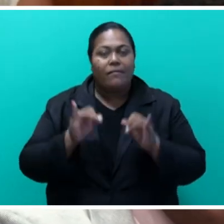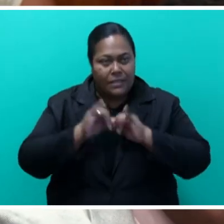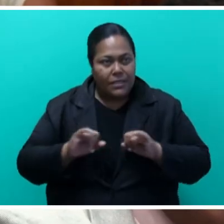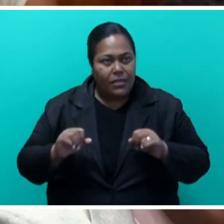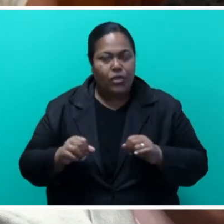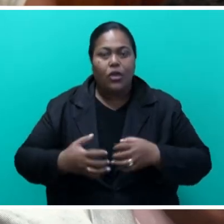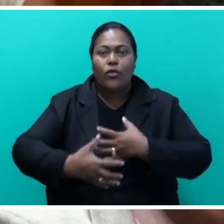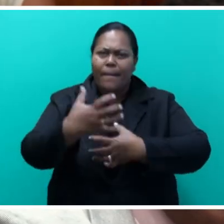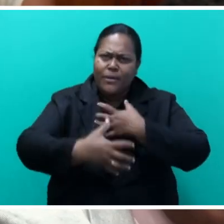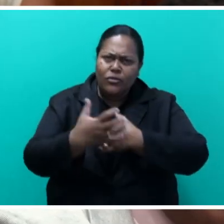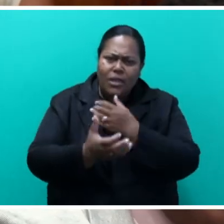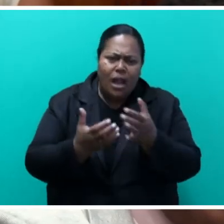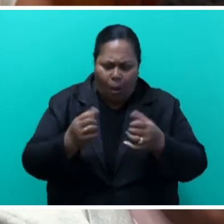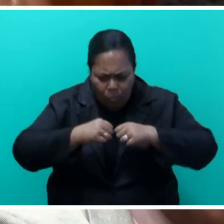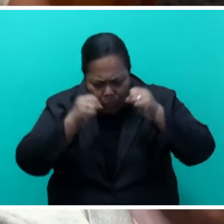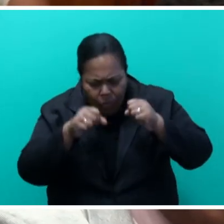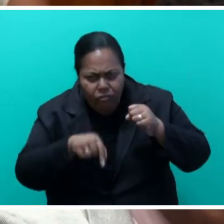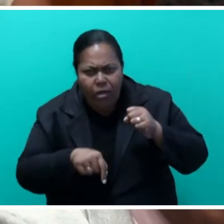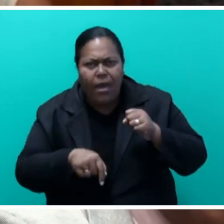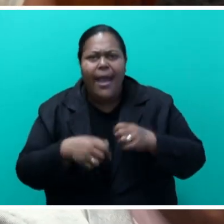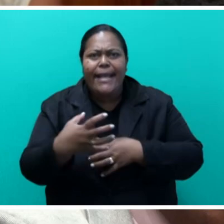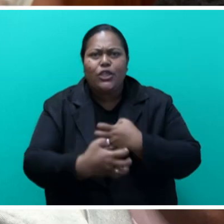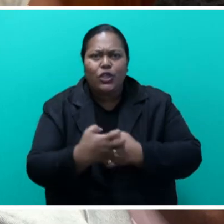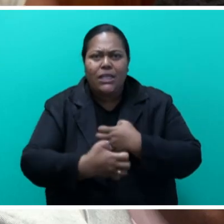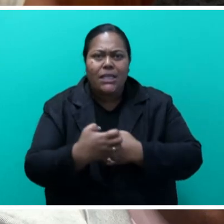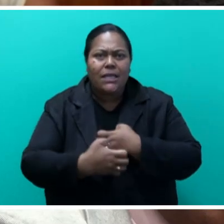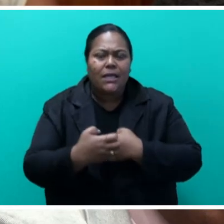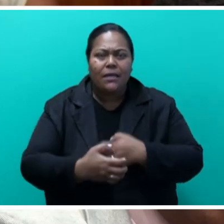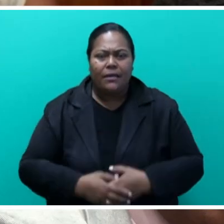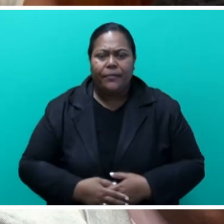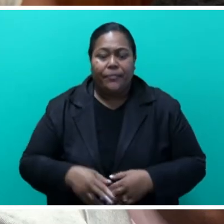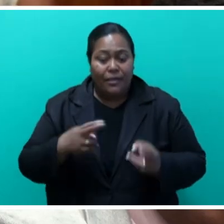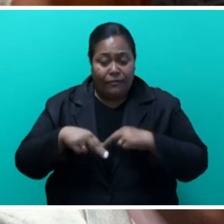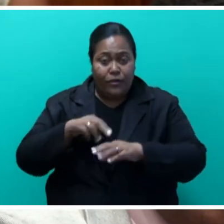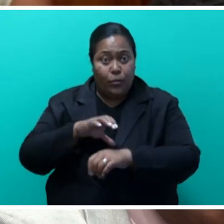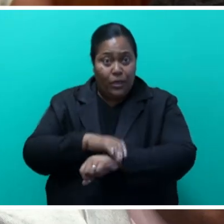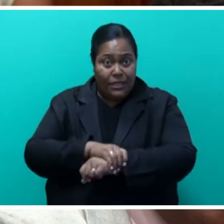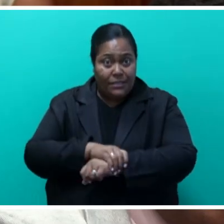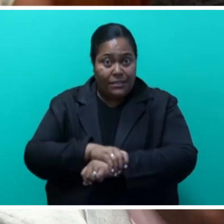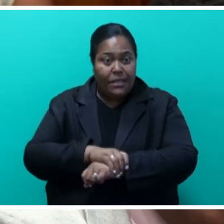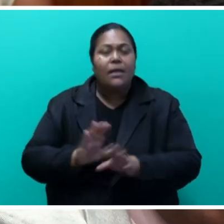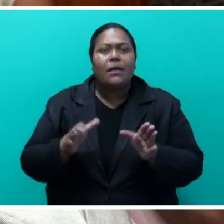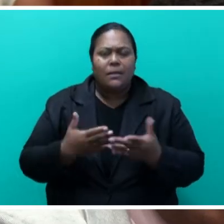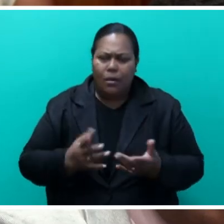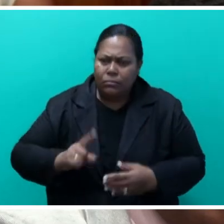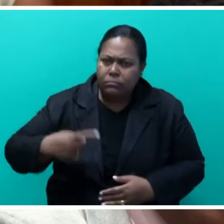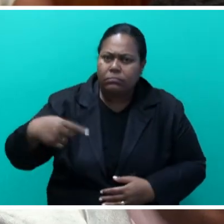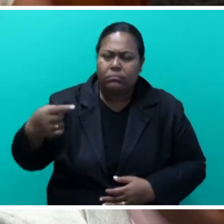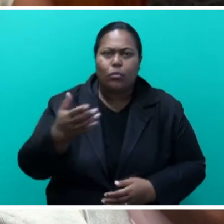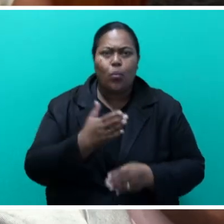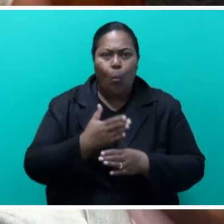or engineering examination of the ride. The Fiji Police Force has been carrying out its